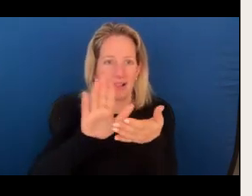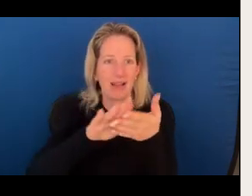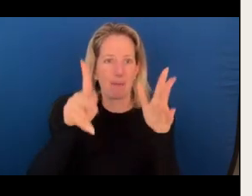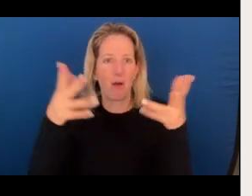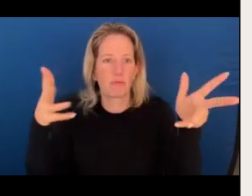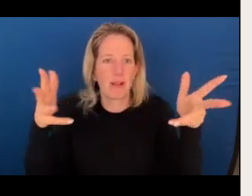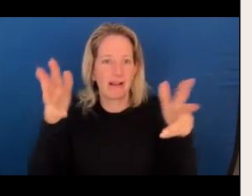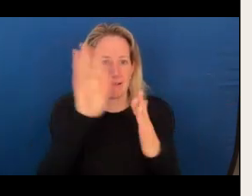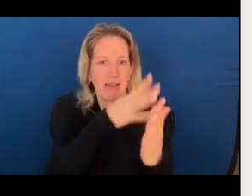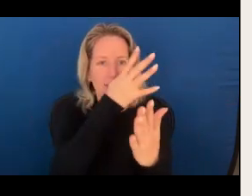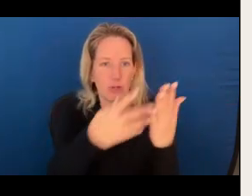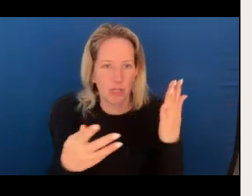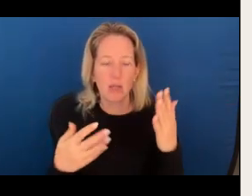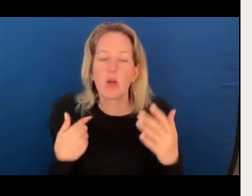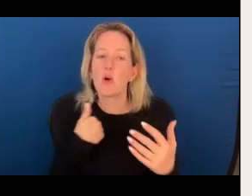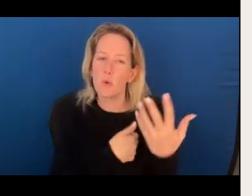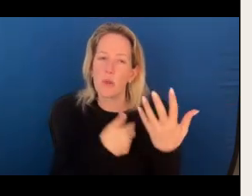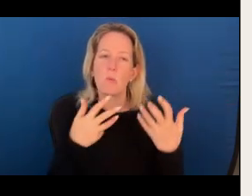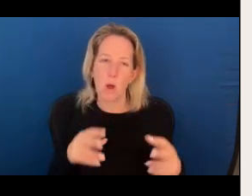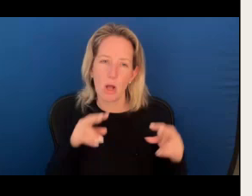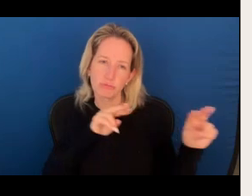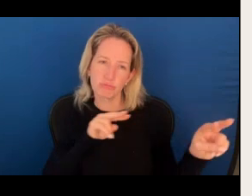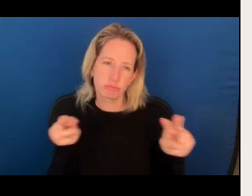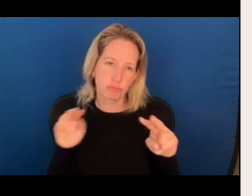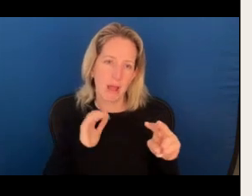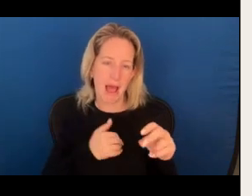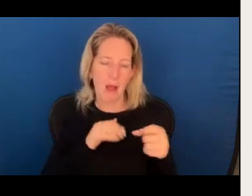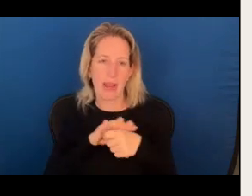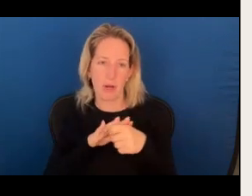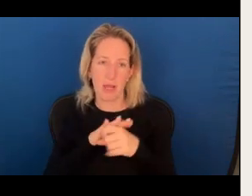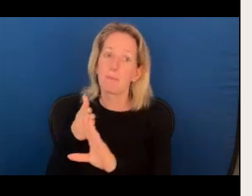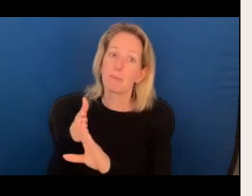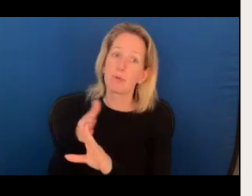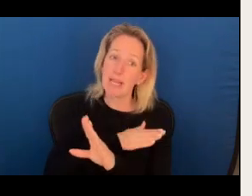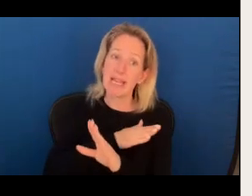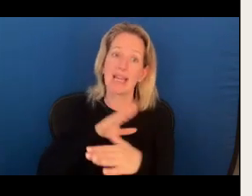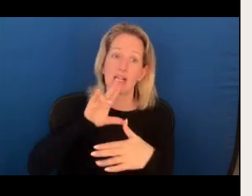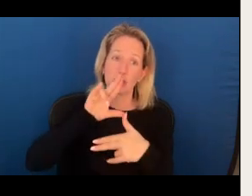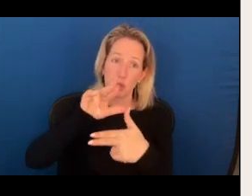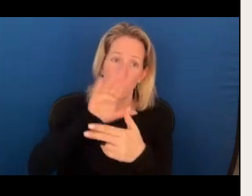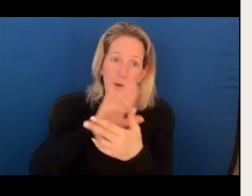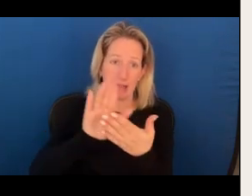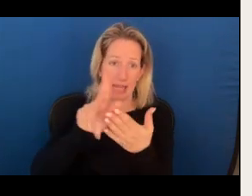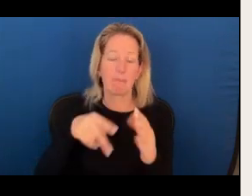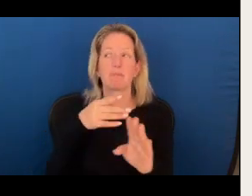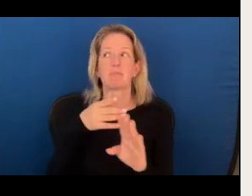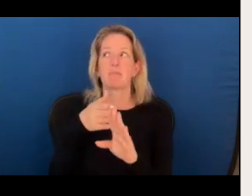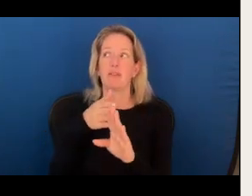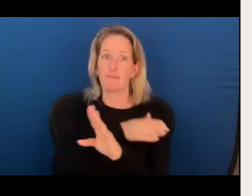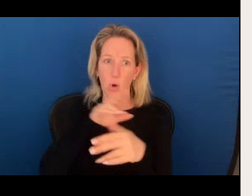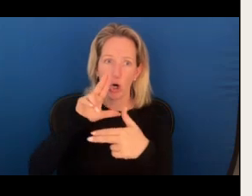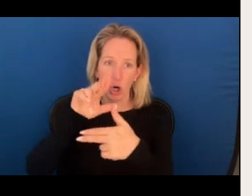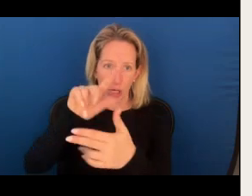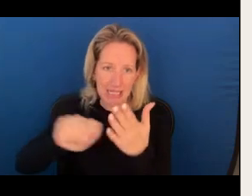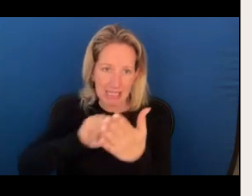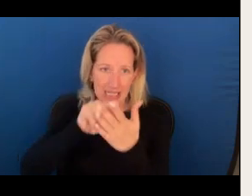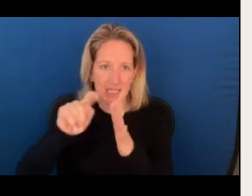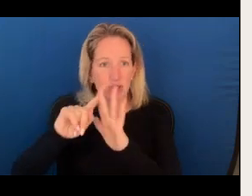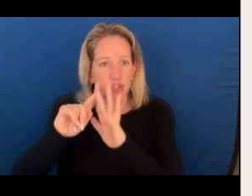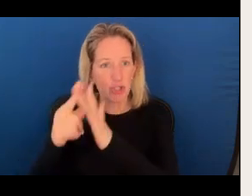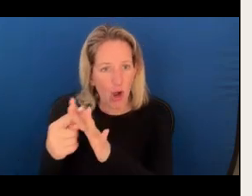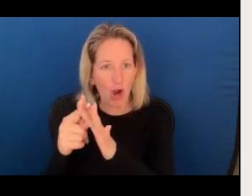looking at in each of our areas, especially pre-storm cleanup before hurricane season, helping to get out there